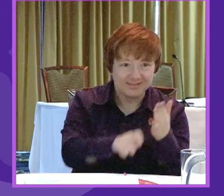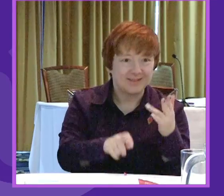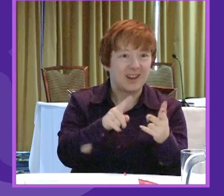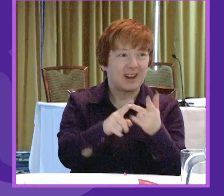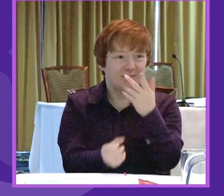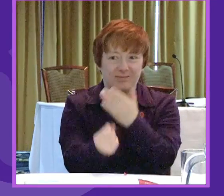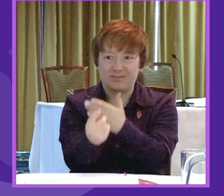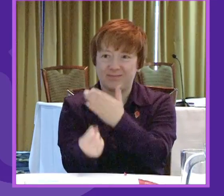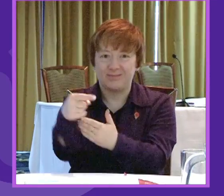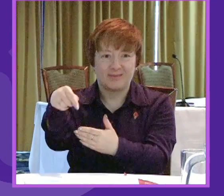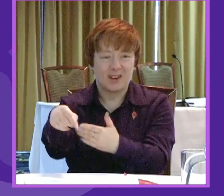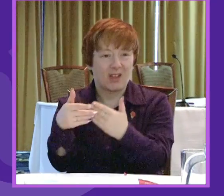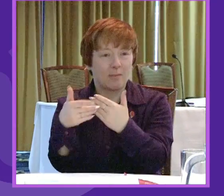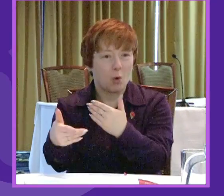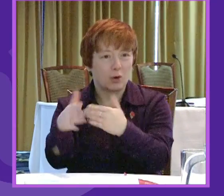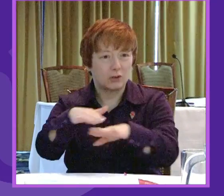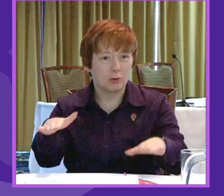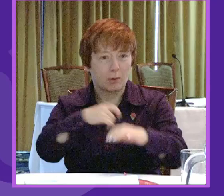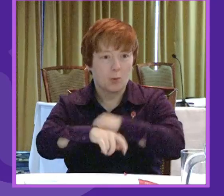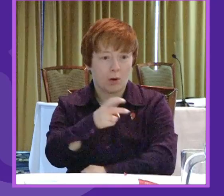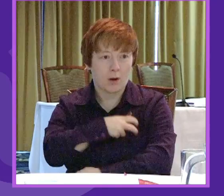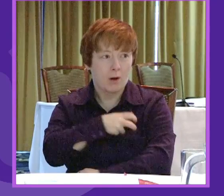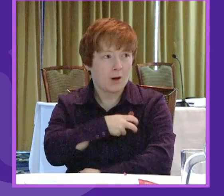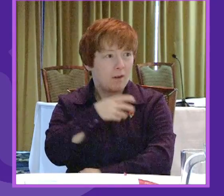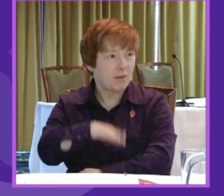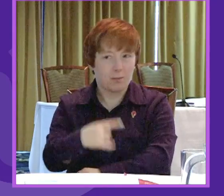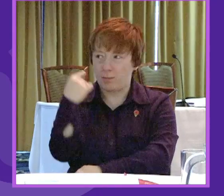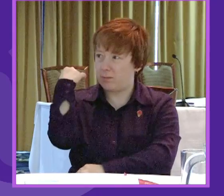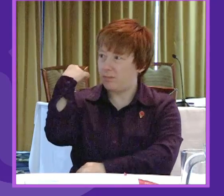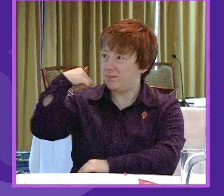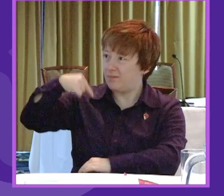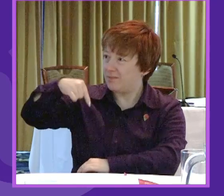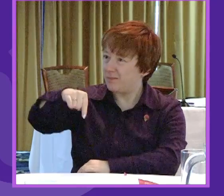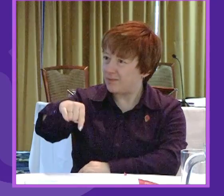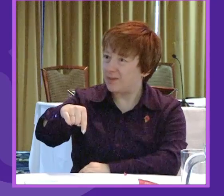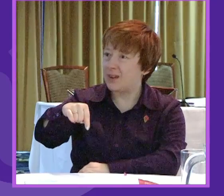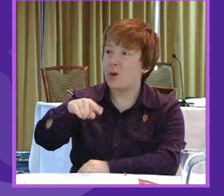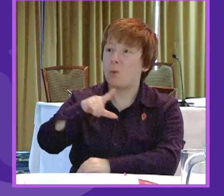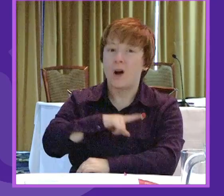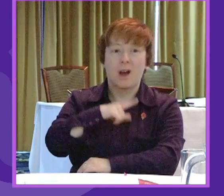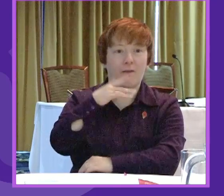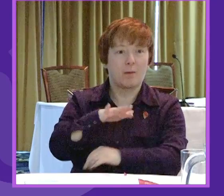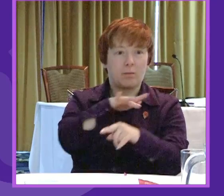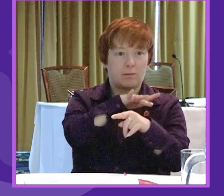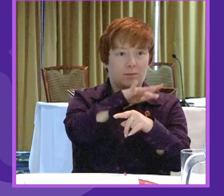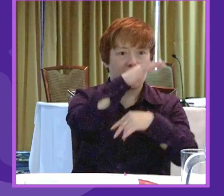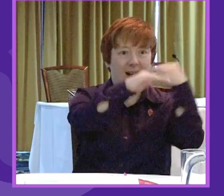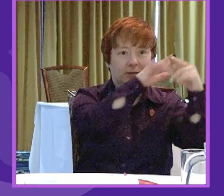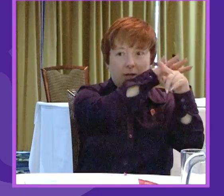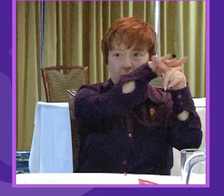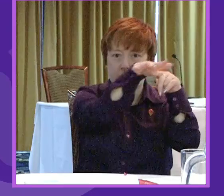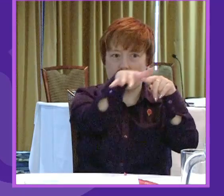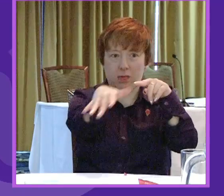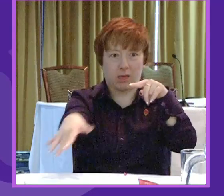happening here speak really loudly to that. The rising rates of anxiety in children, I think, are because we have a really highly anxious